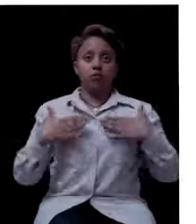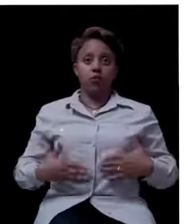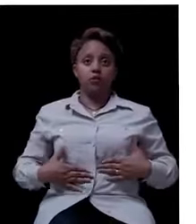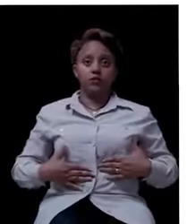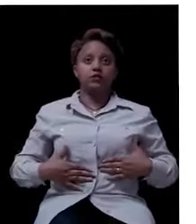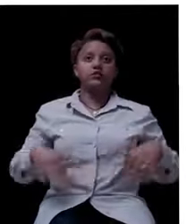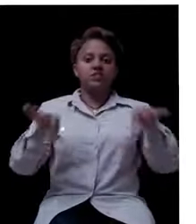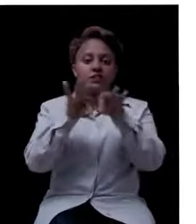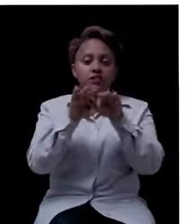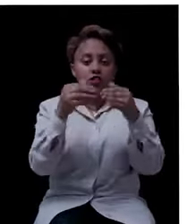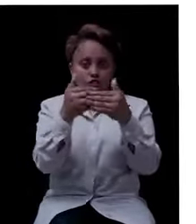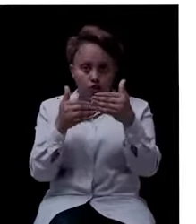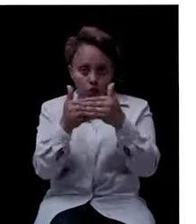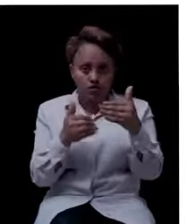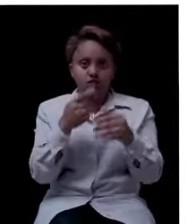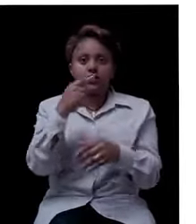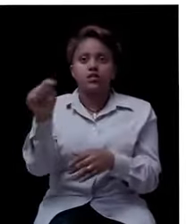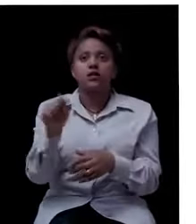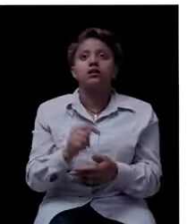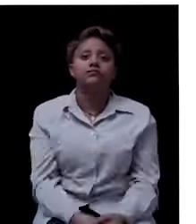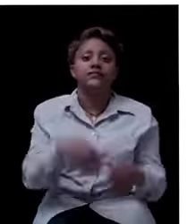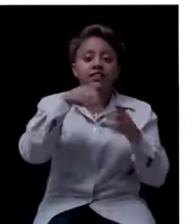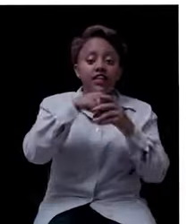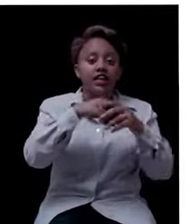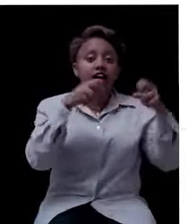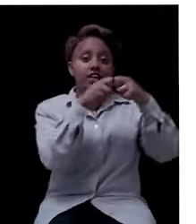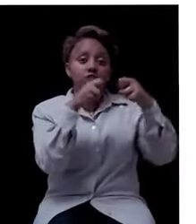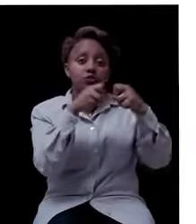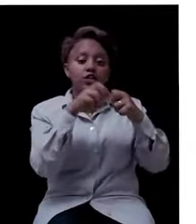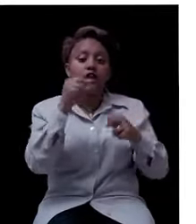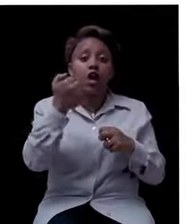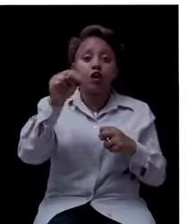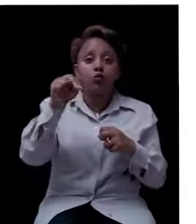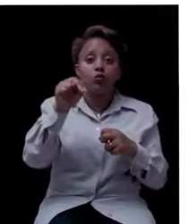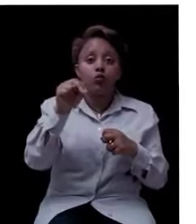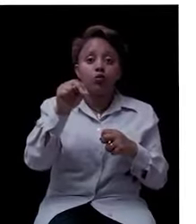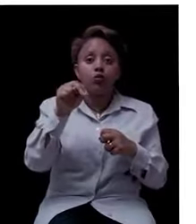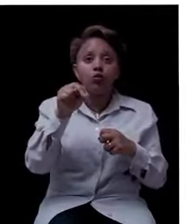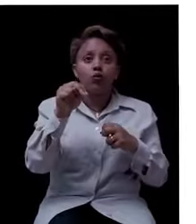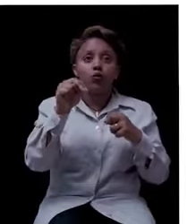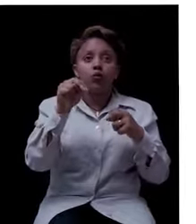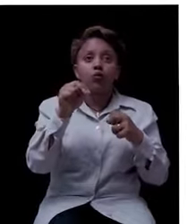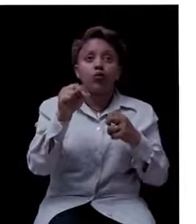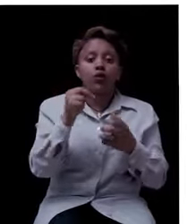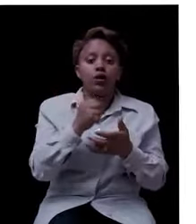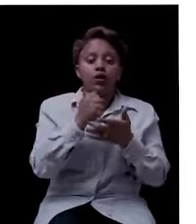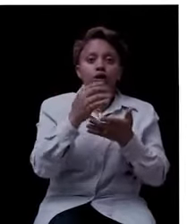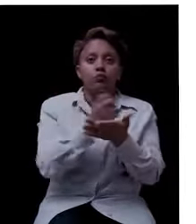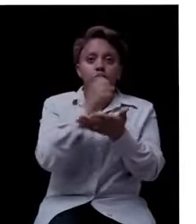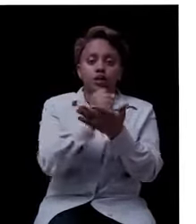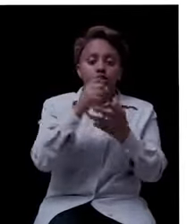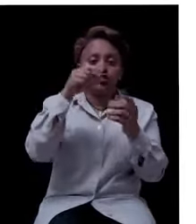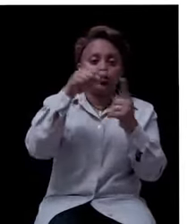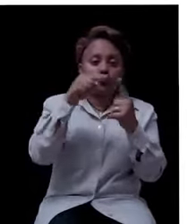chemotherapy. In electronics, nanotechnology helps in integrated circuit production to increase the capabilities